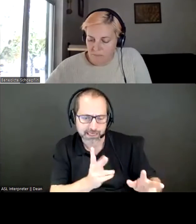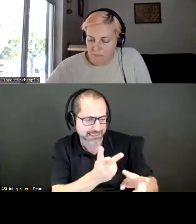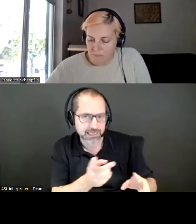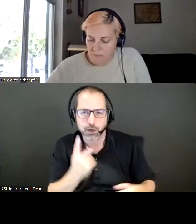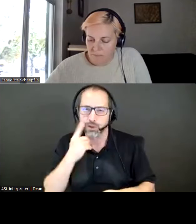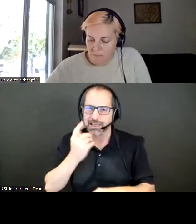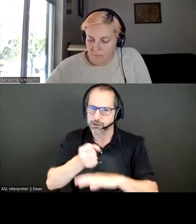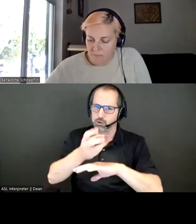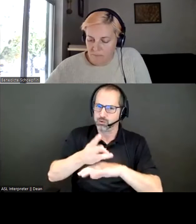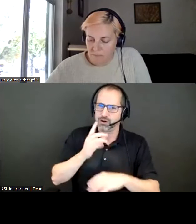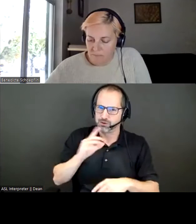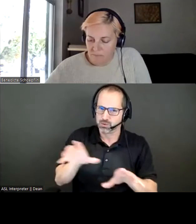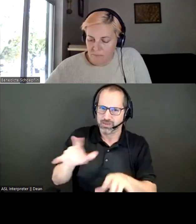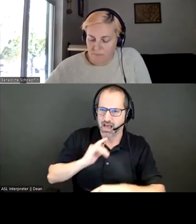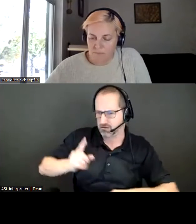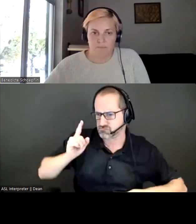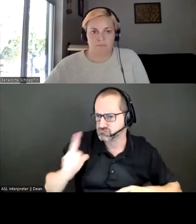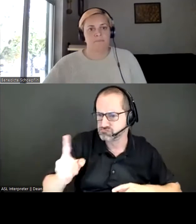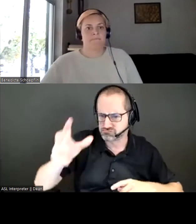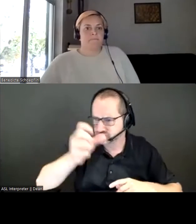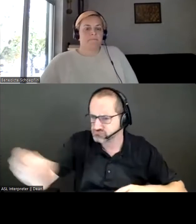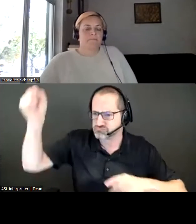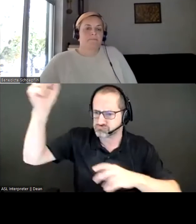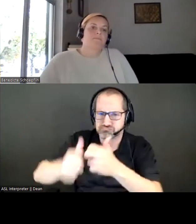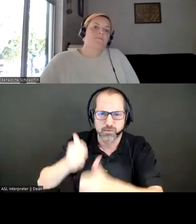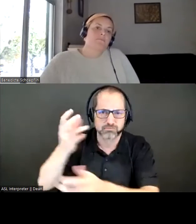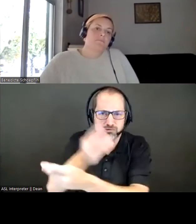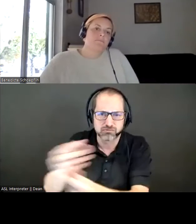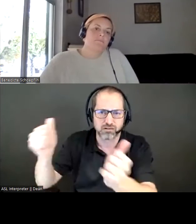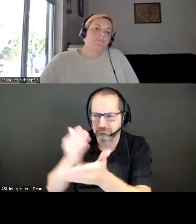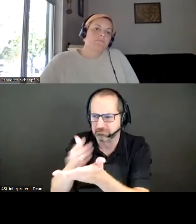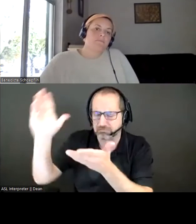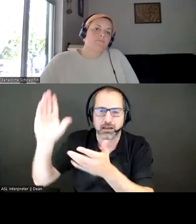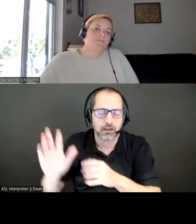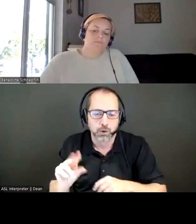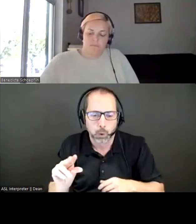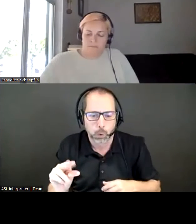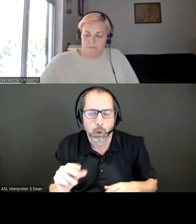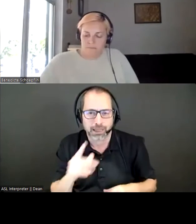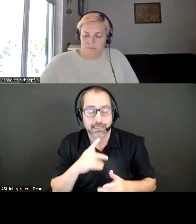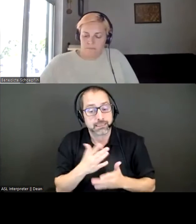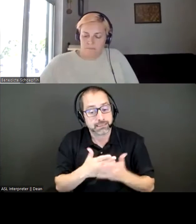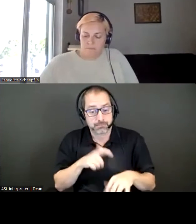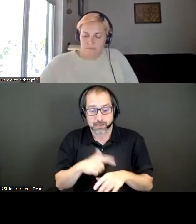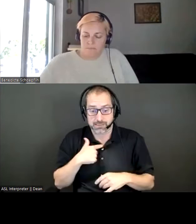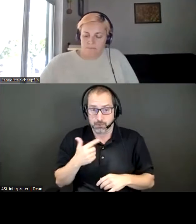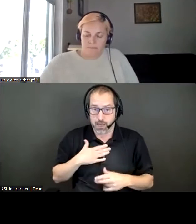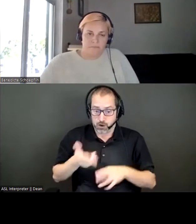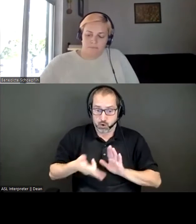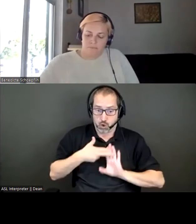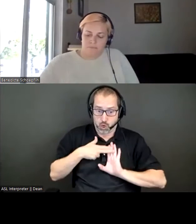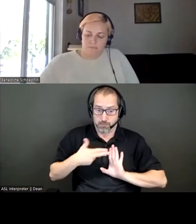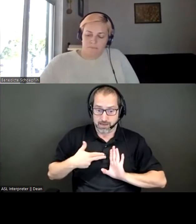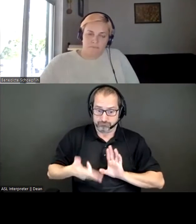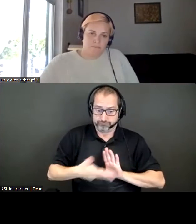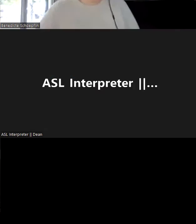do. So I'm not always welcomed when the title is, oh, she's a social worker. So the thing is that I